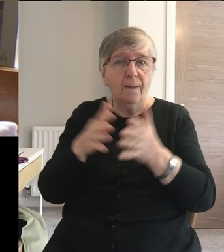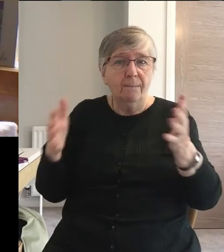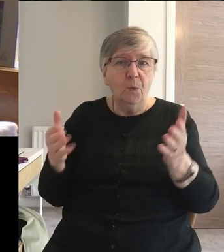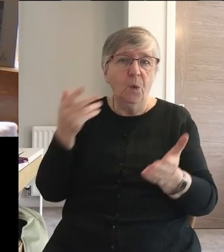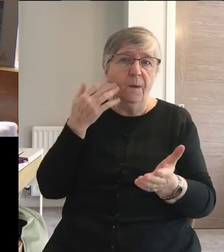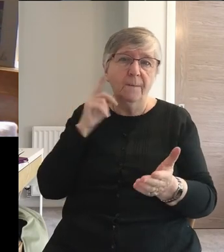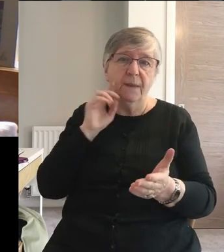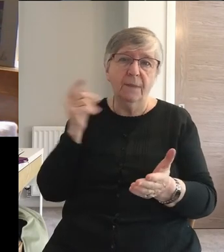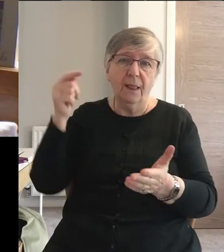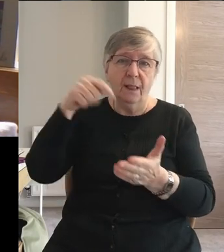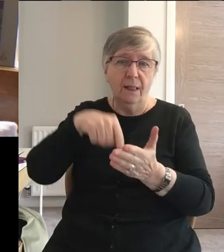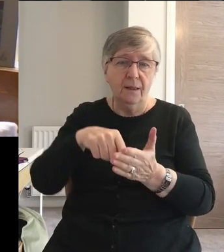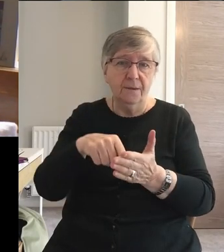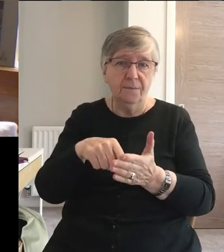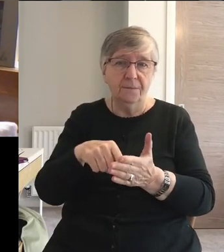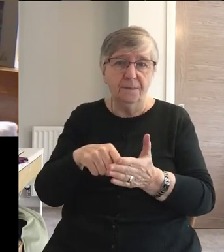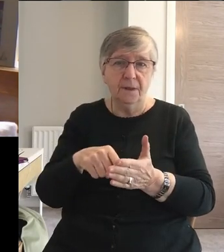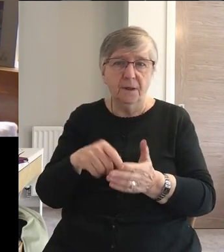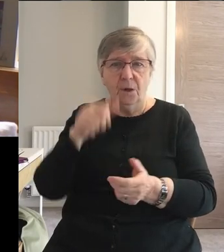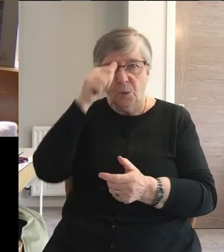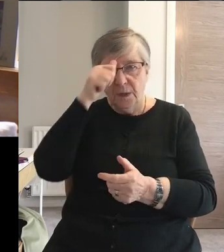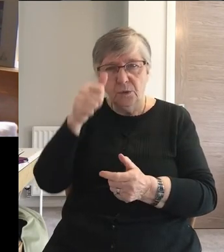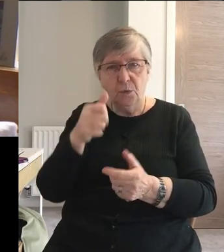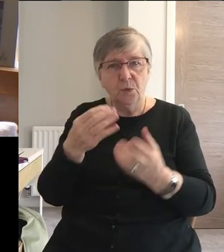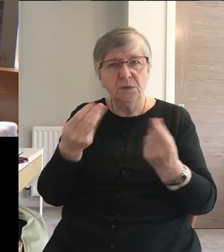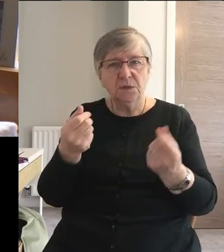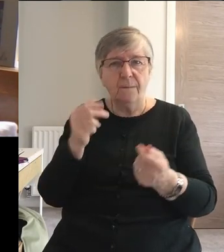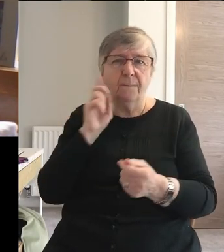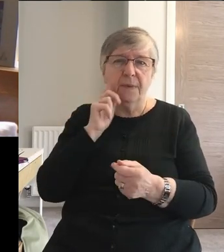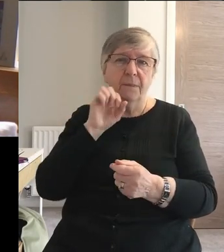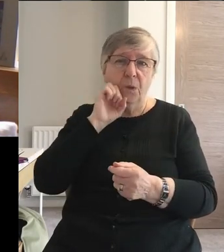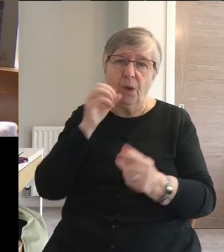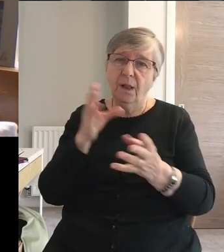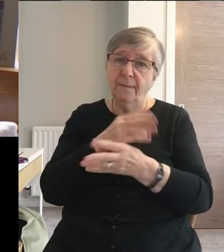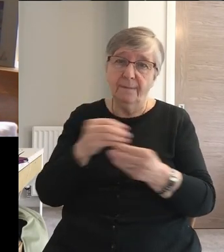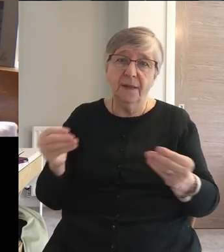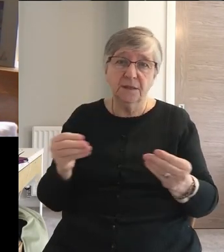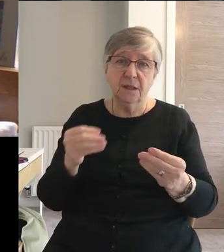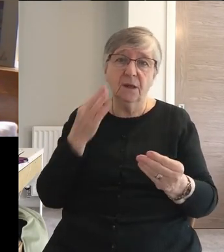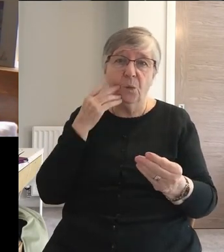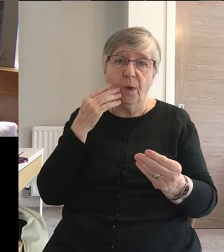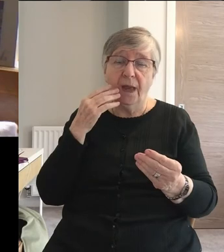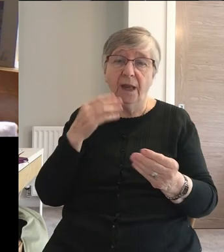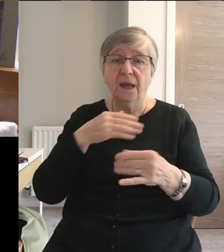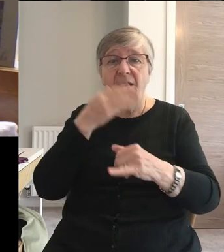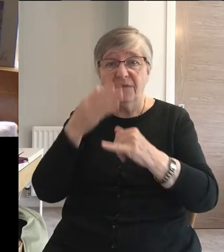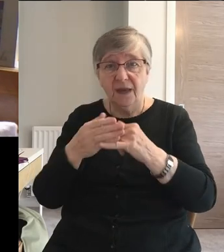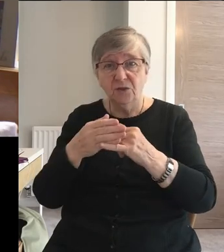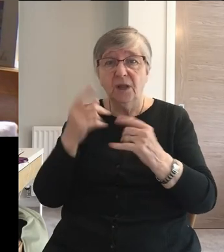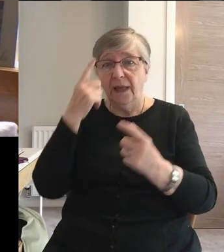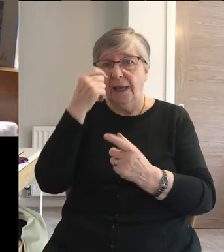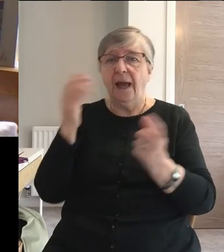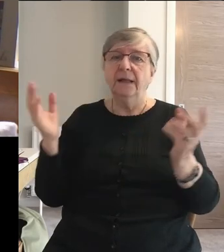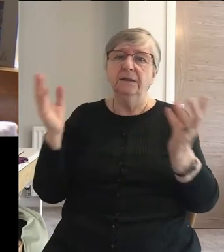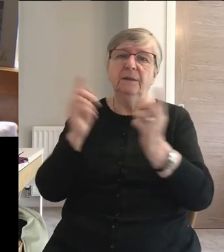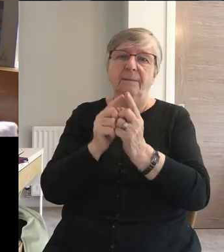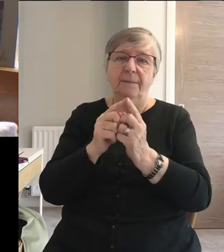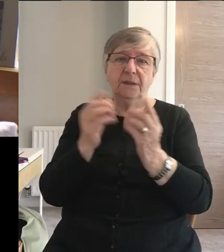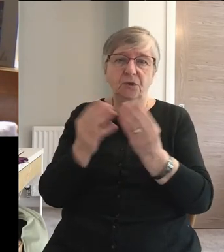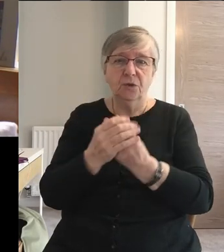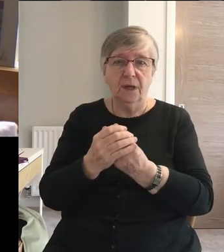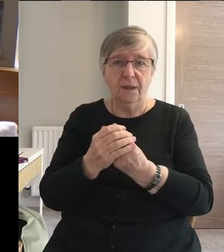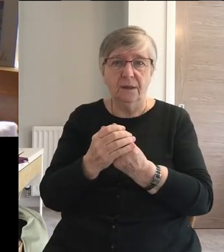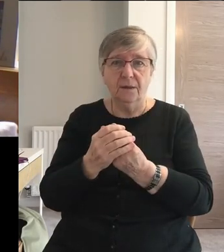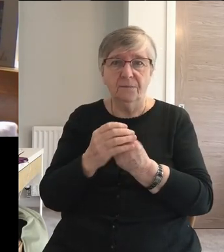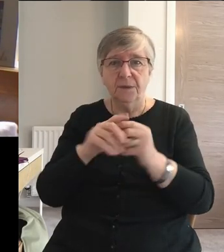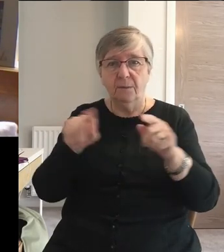ahead. We know that some much loved folk will be missing when we eventually do come together, but we